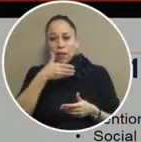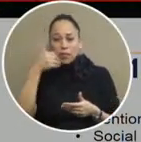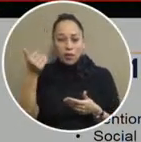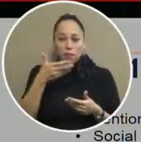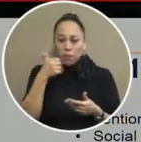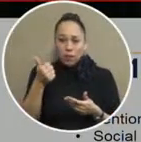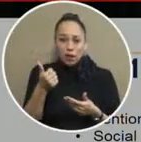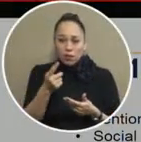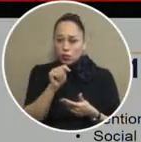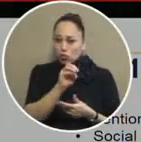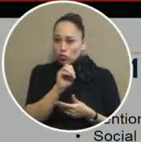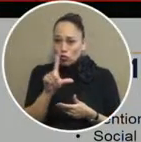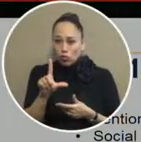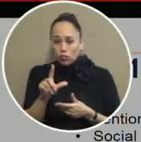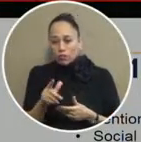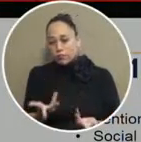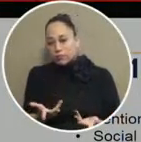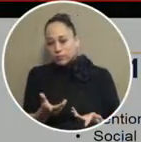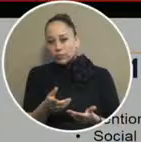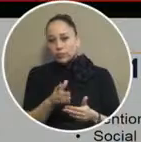have is prevention.